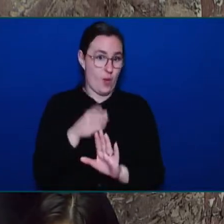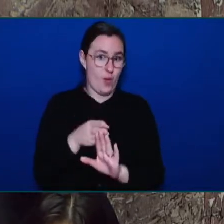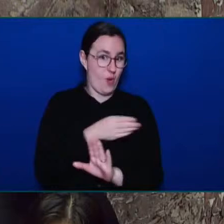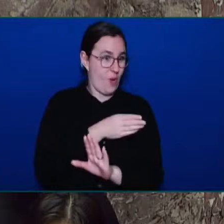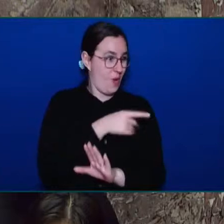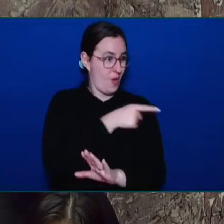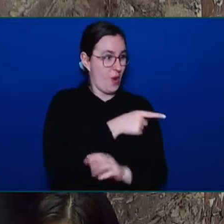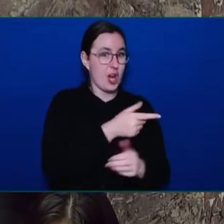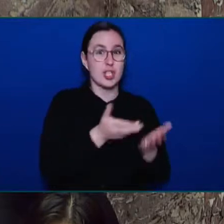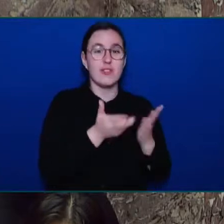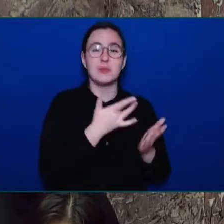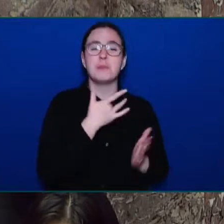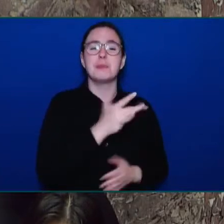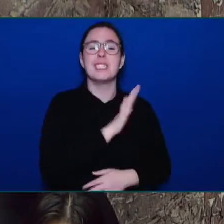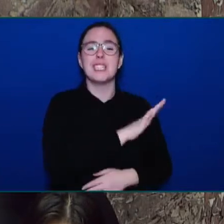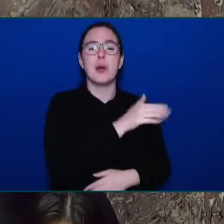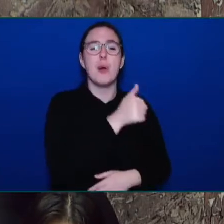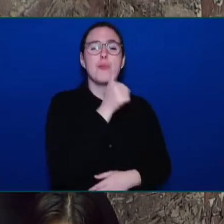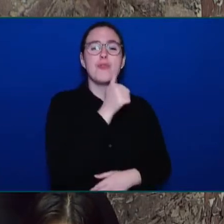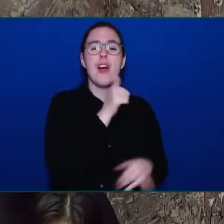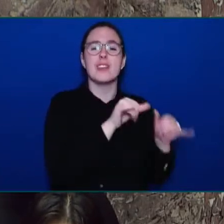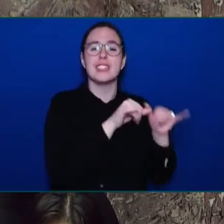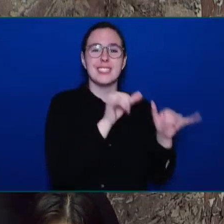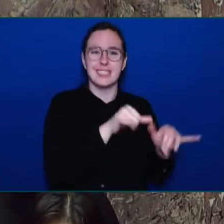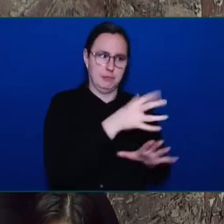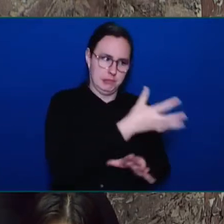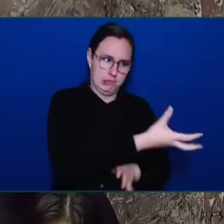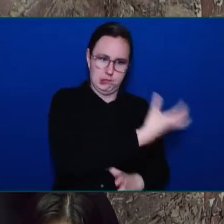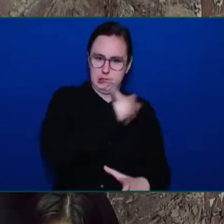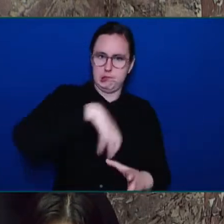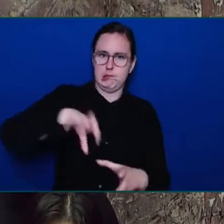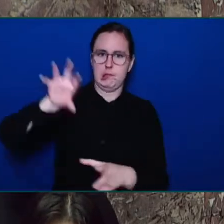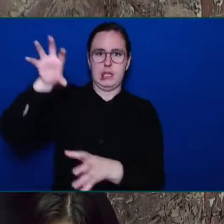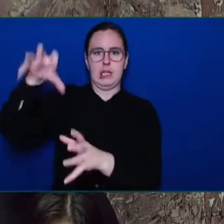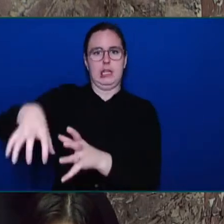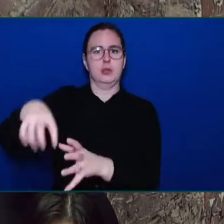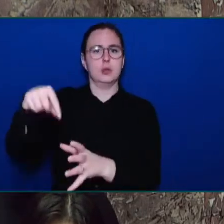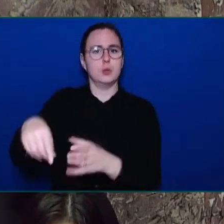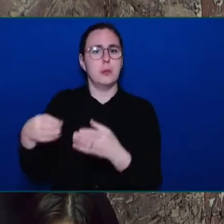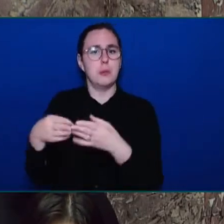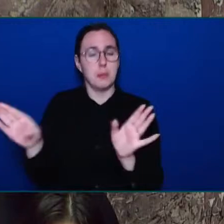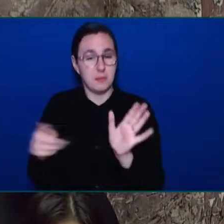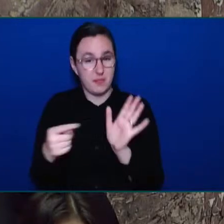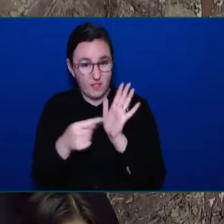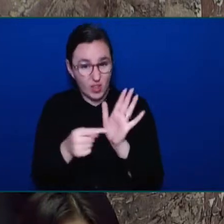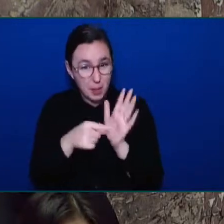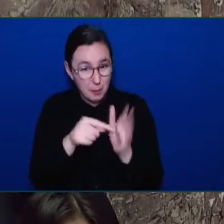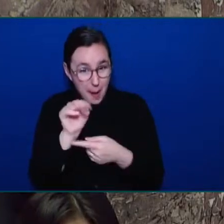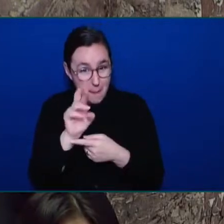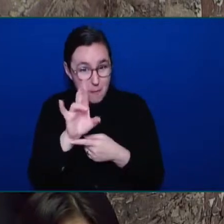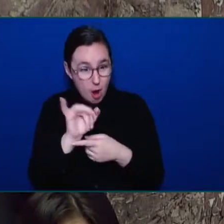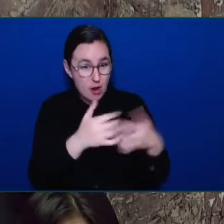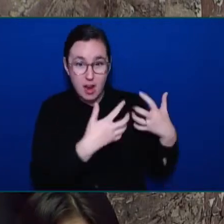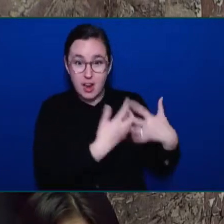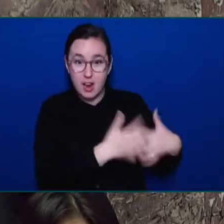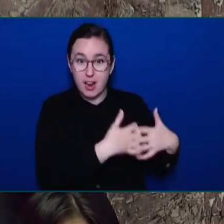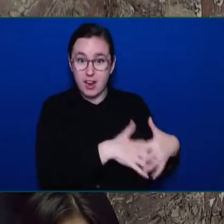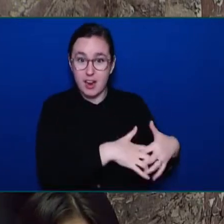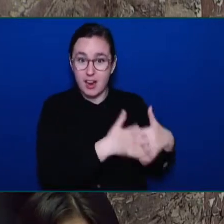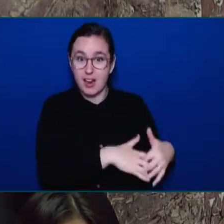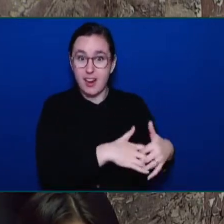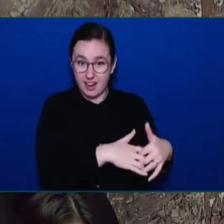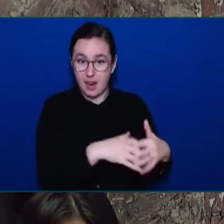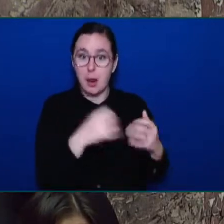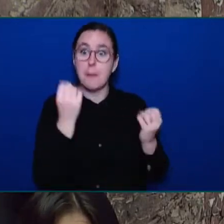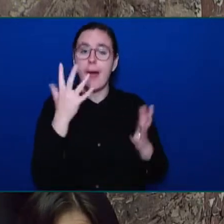did 174,000 MRIs in 2016-17, Honourable Speaker, what that meant for people is they had to go and get private care,